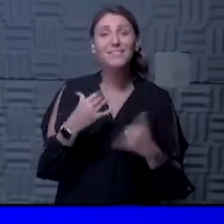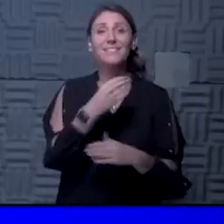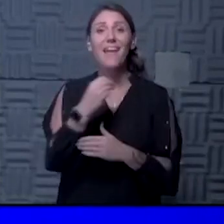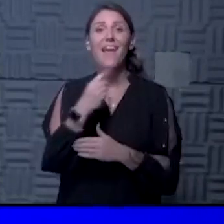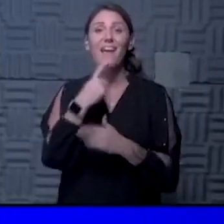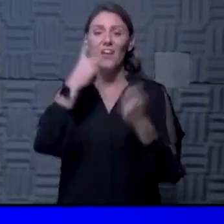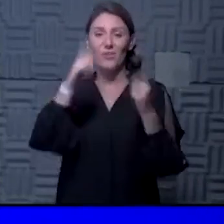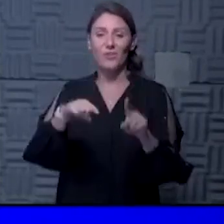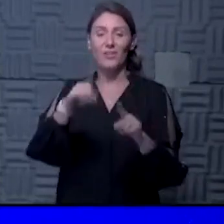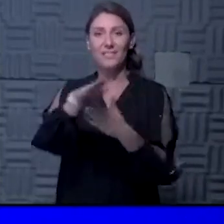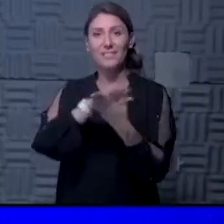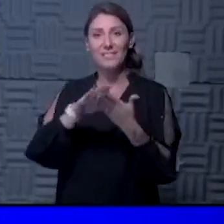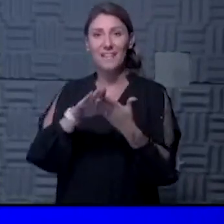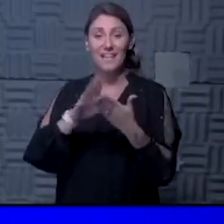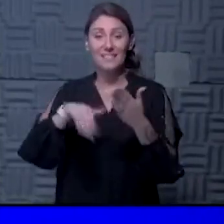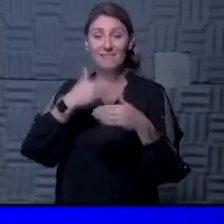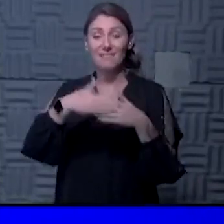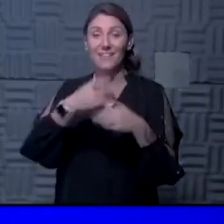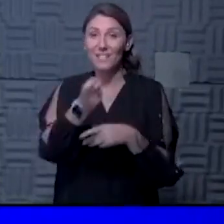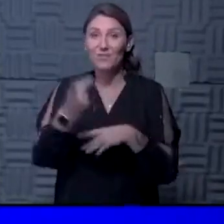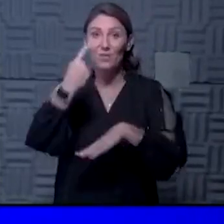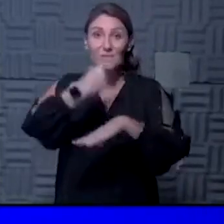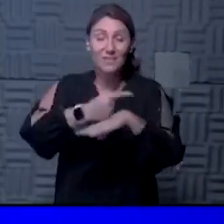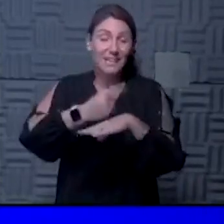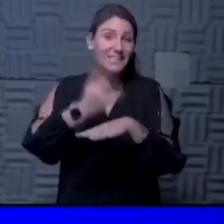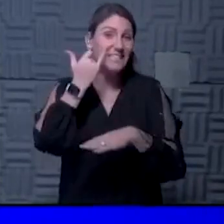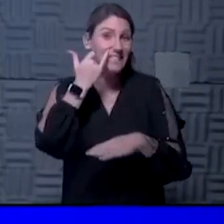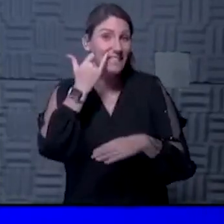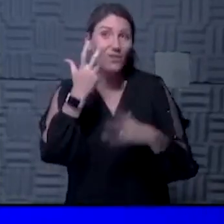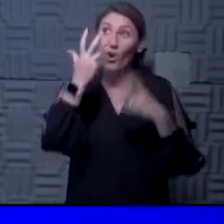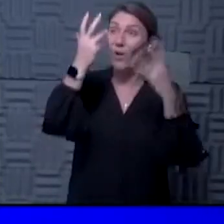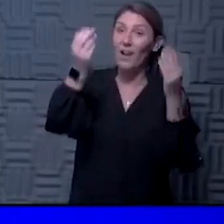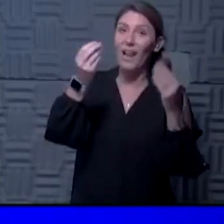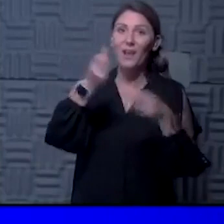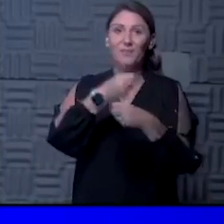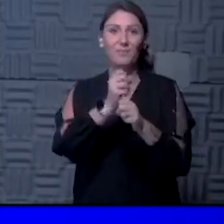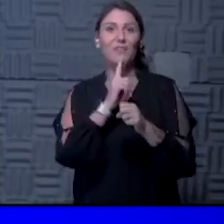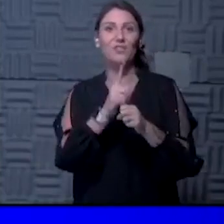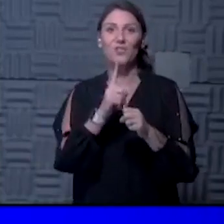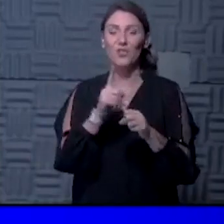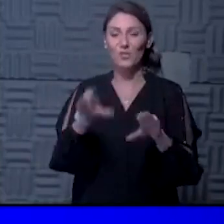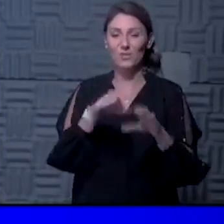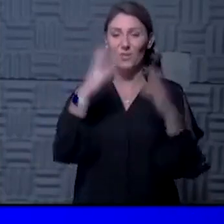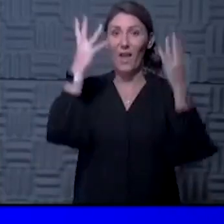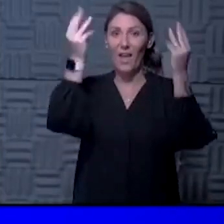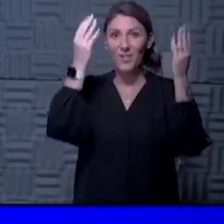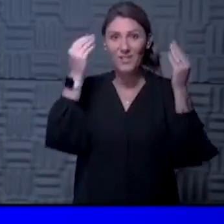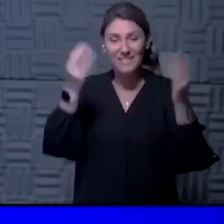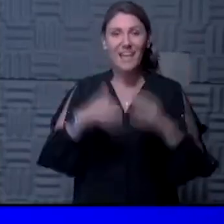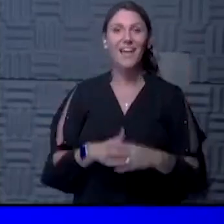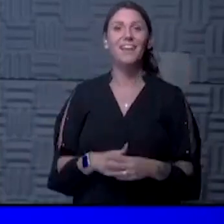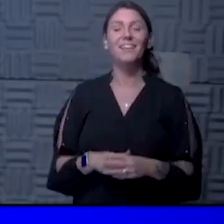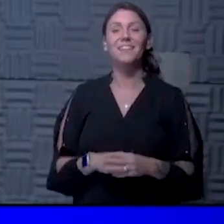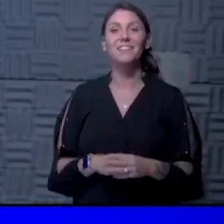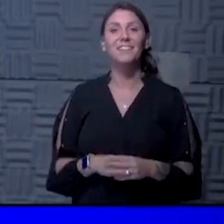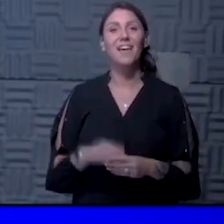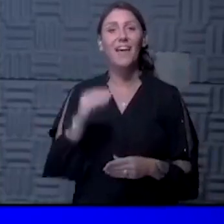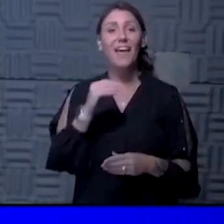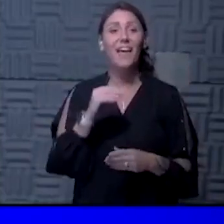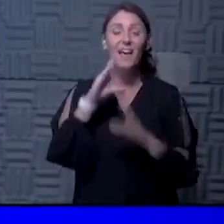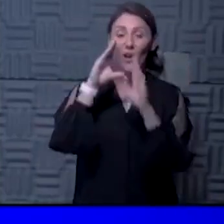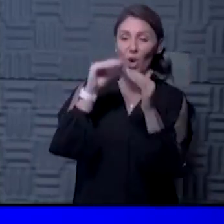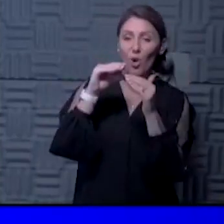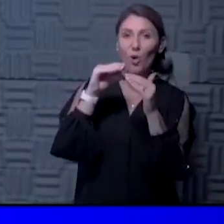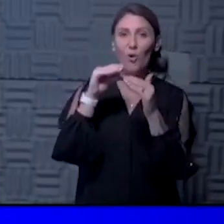still nice for the next few days, so certainly if you are going out, make sure you're trying to do that outdoors on a patio. And let's hope